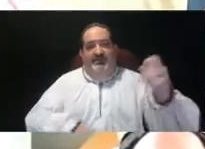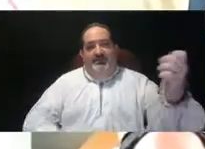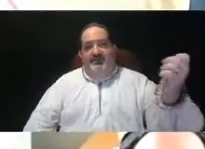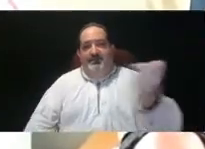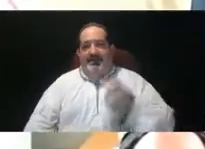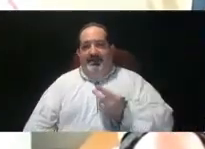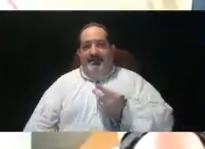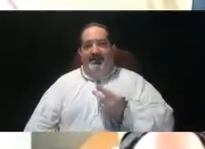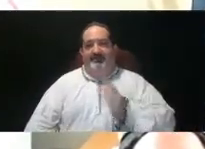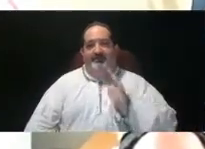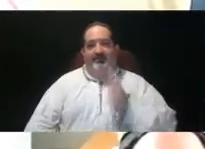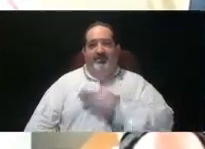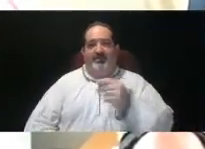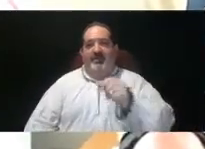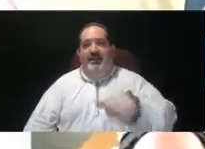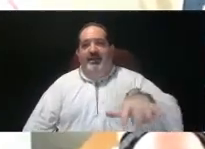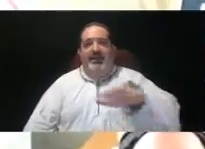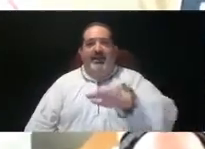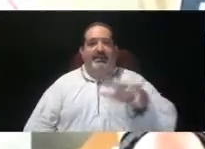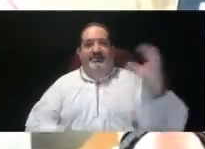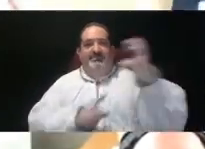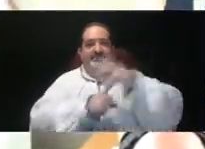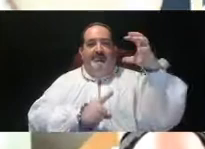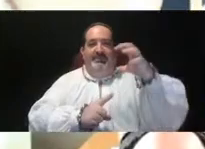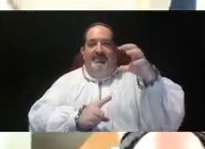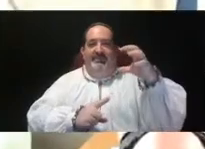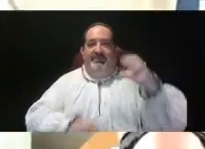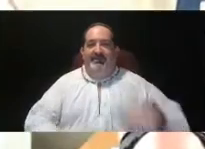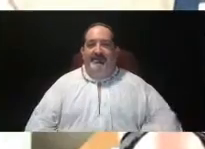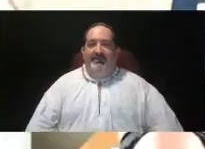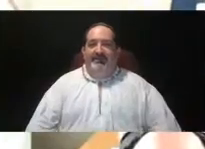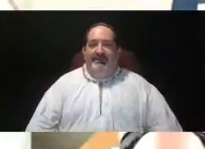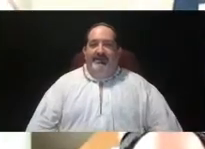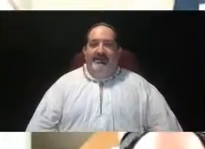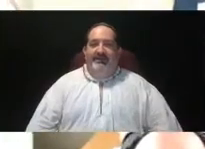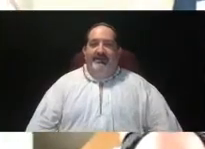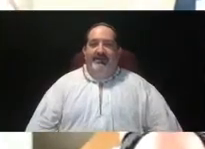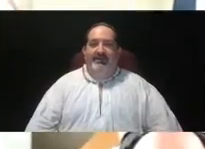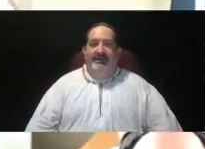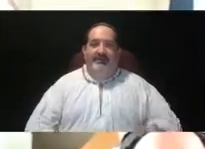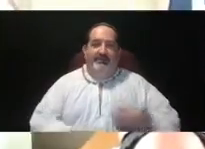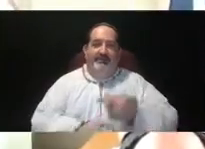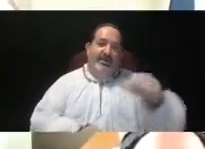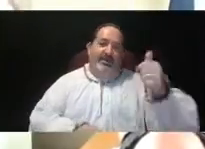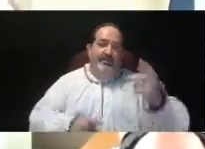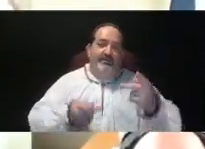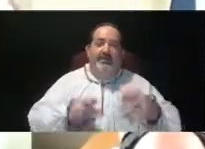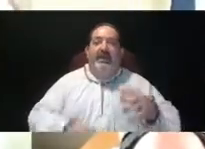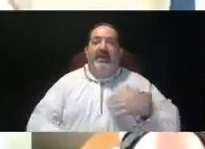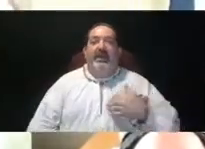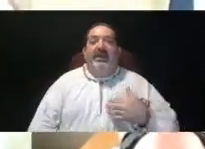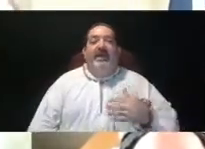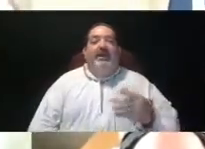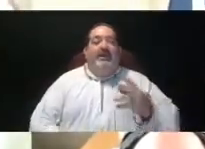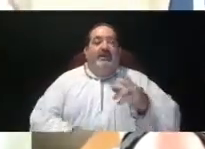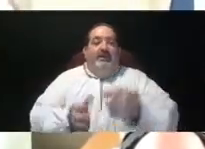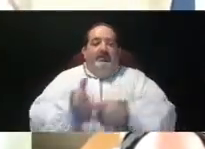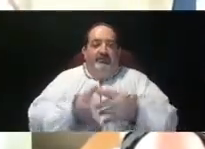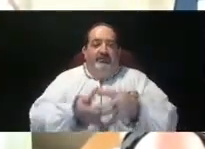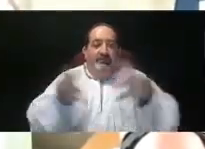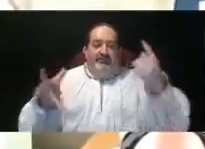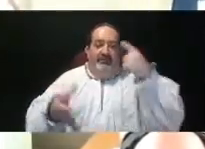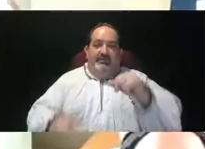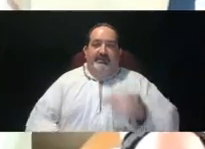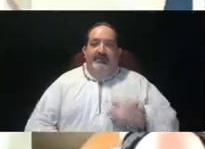back to our lands as a champion from another land. And he is very deserving of this, and I